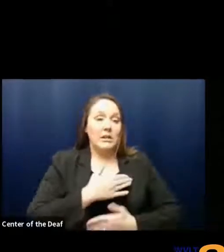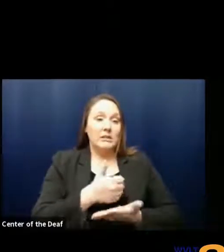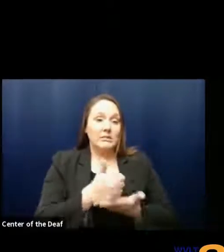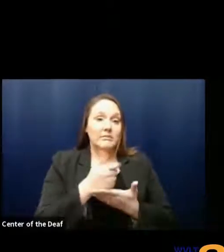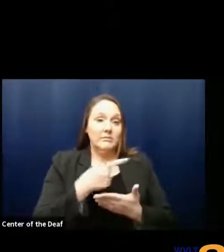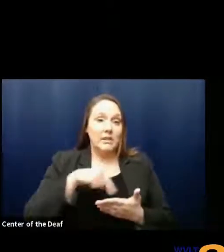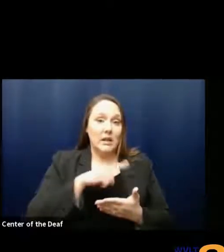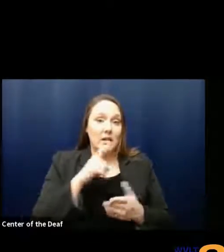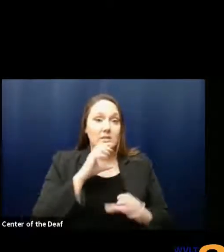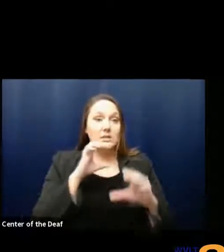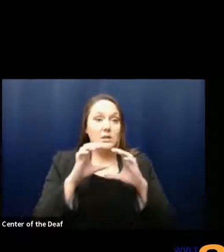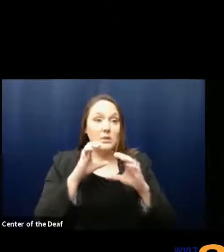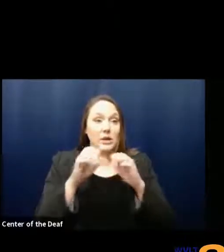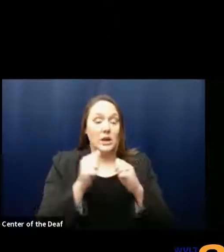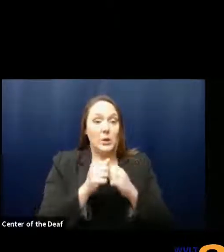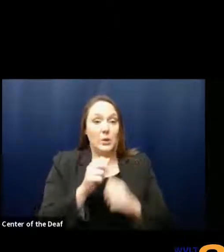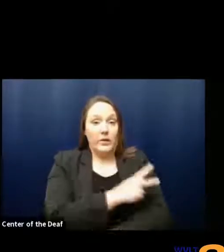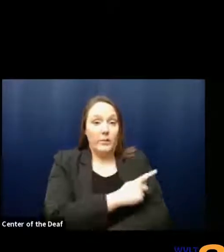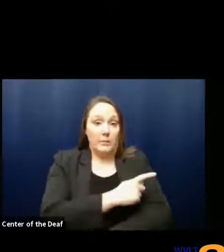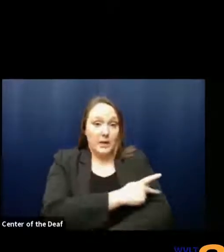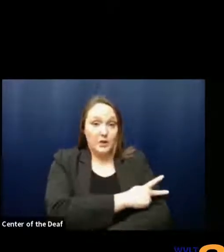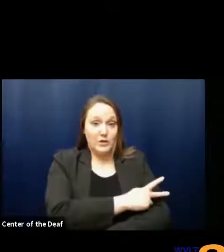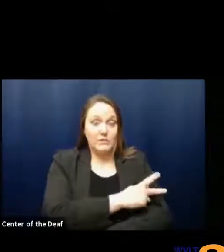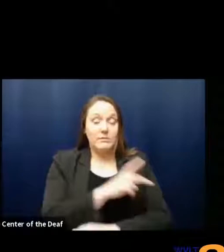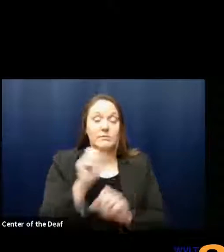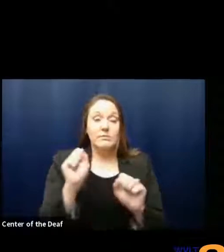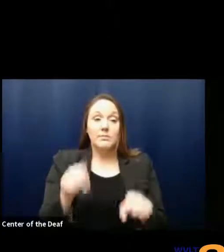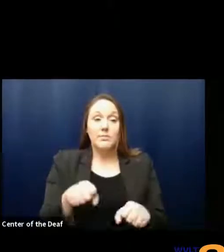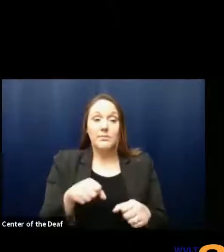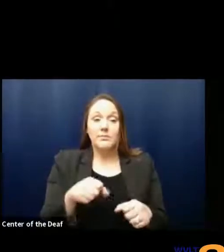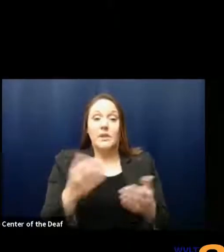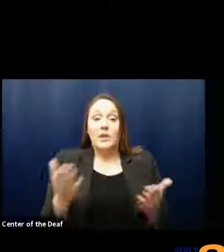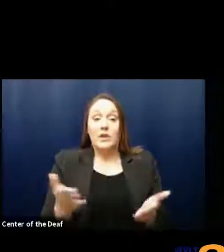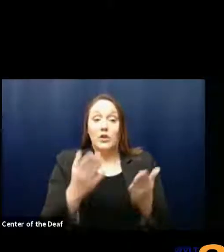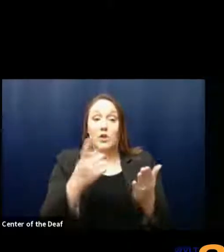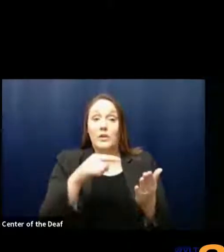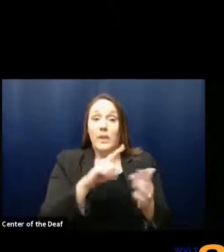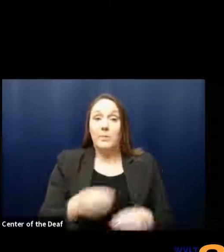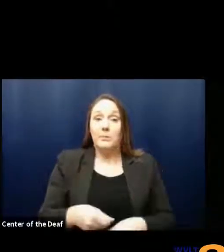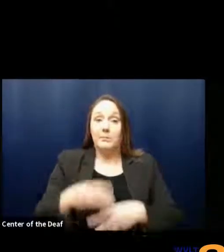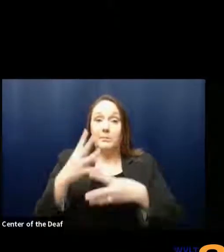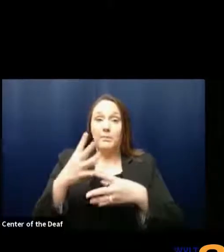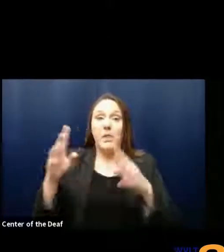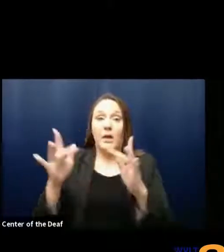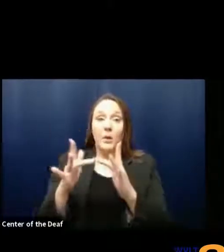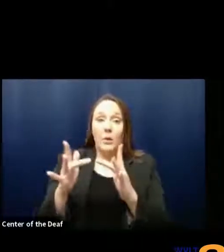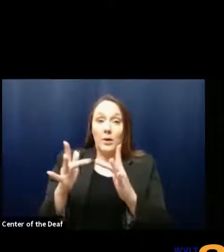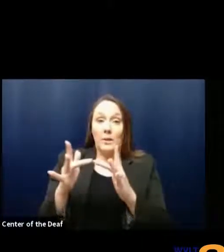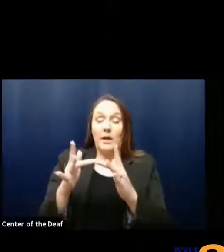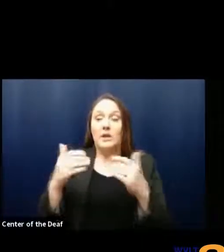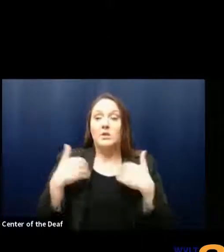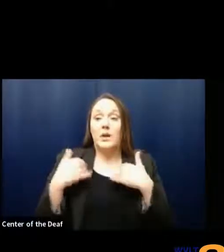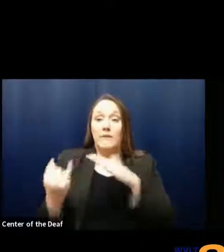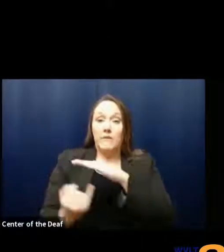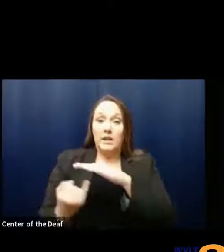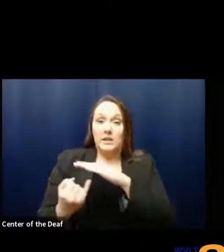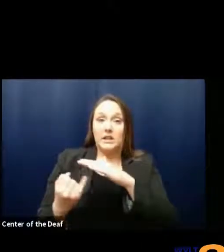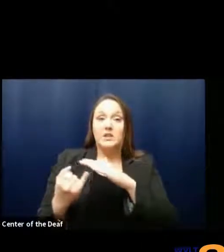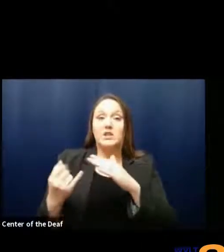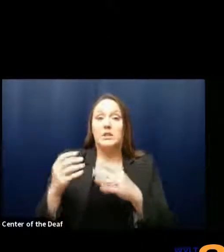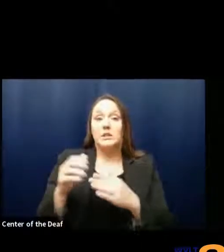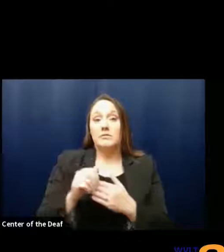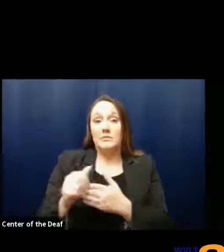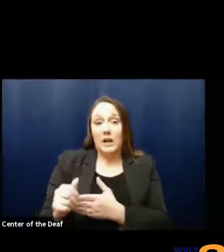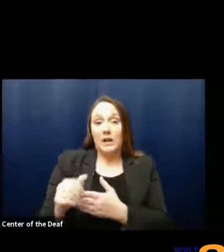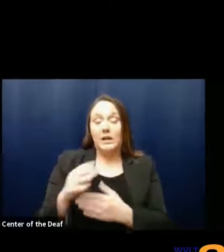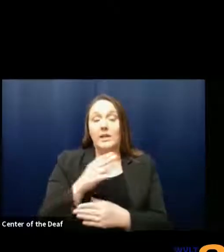this message to your patients. You can point them to our webpage where we have isolation and quarantine guidance, as well as a